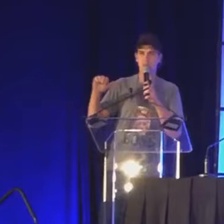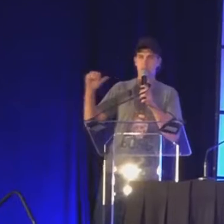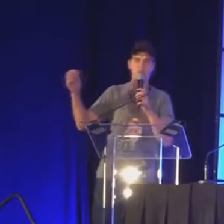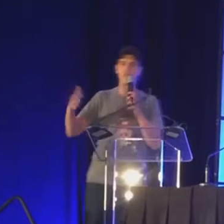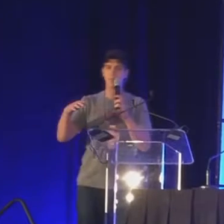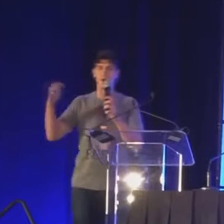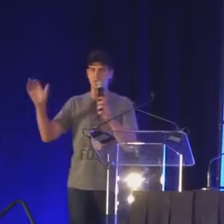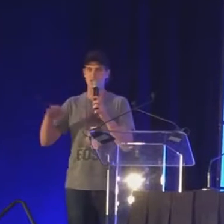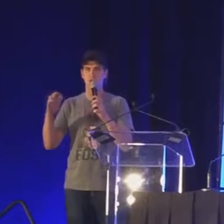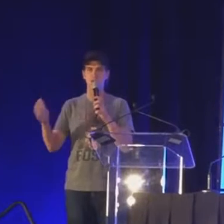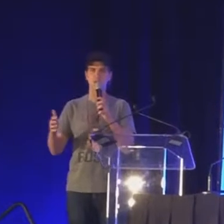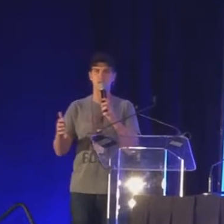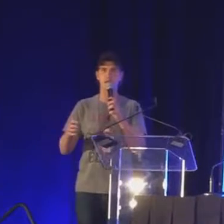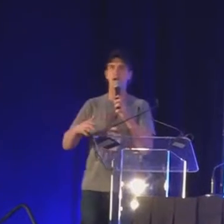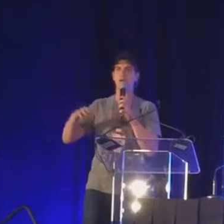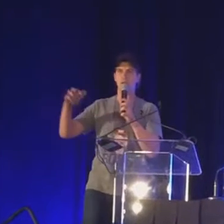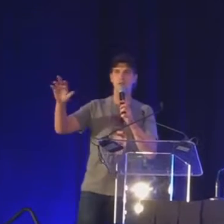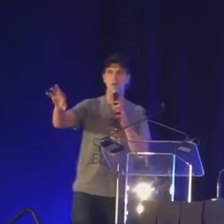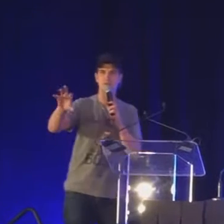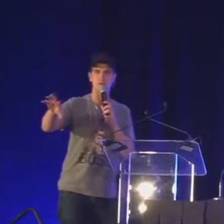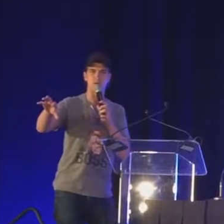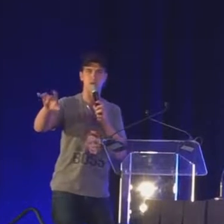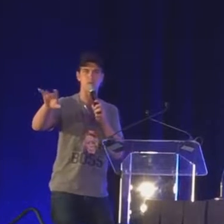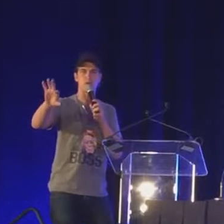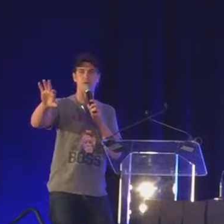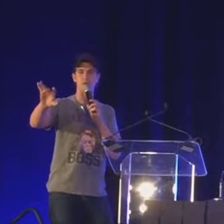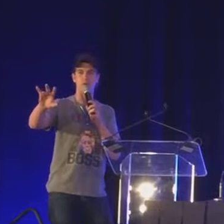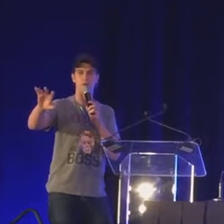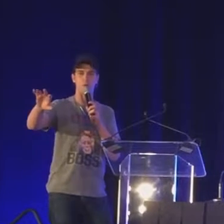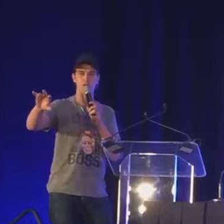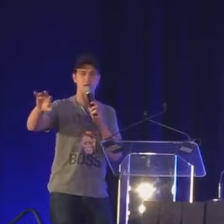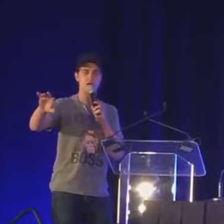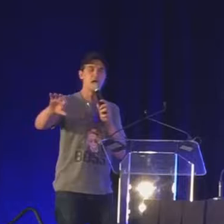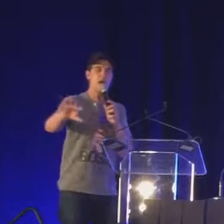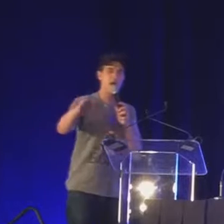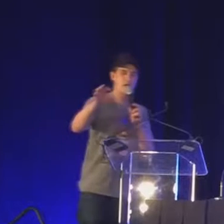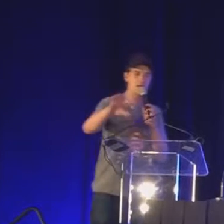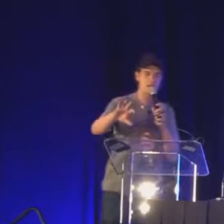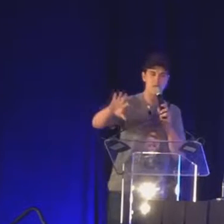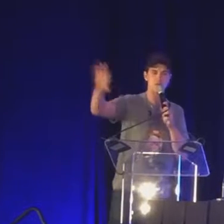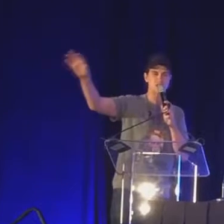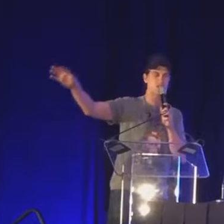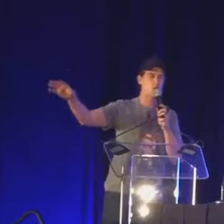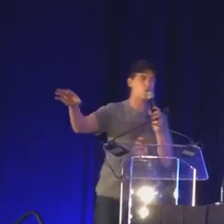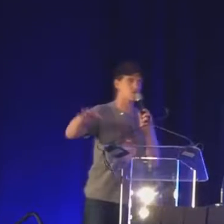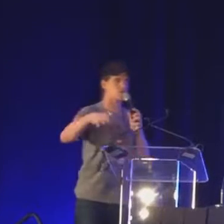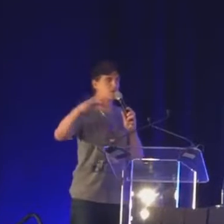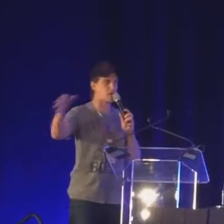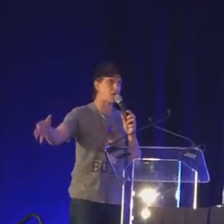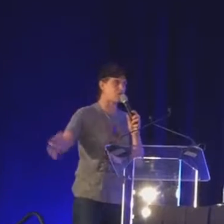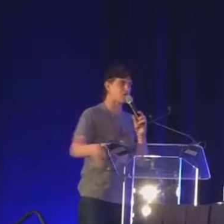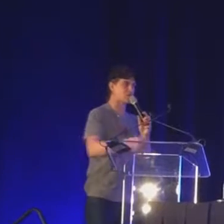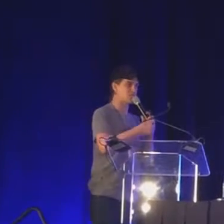and the volleyball, and just all the kids would hang out, and those 3, Kevin, Walter, and Brian, worked there, and they would sit in the corner